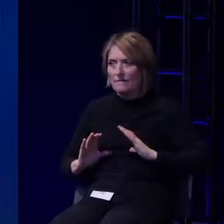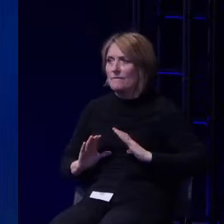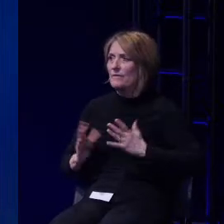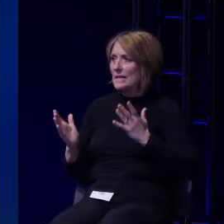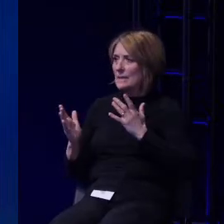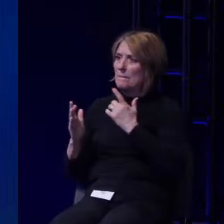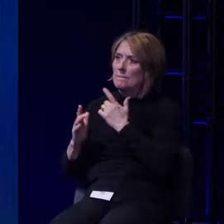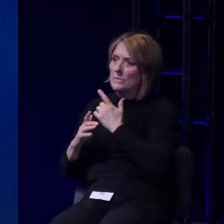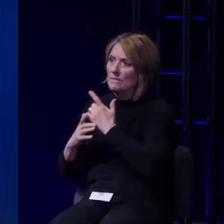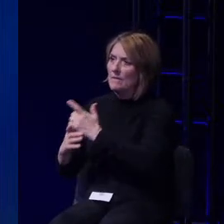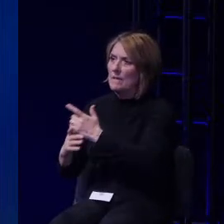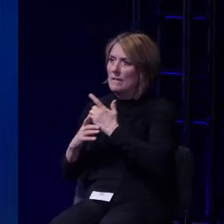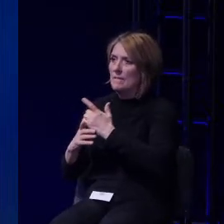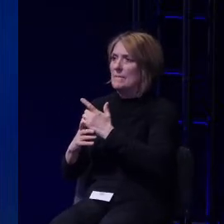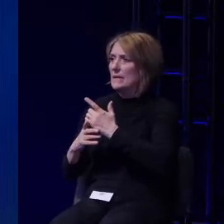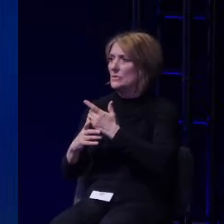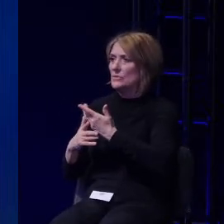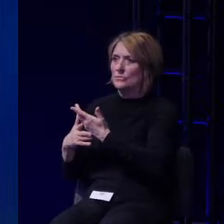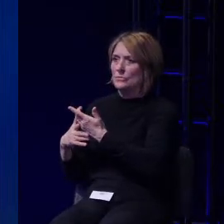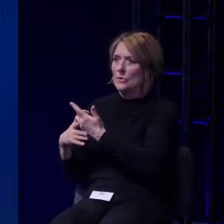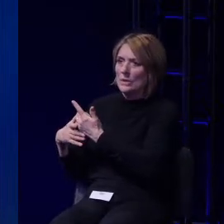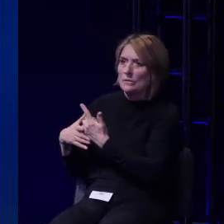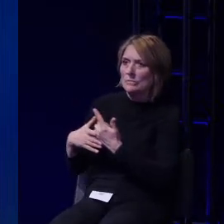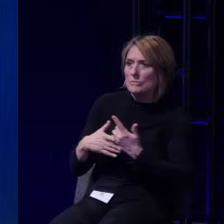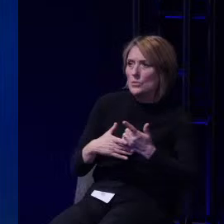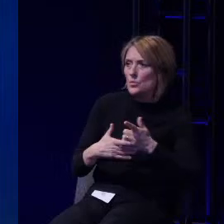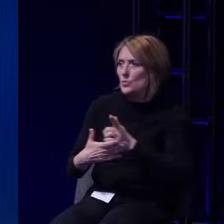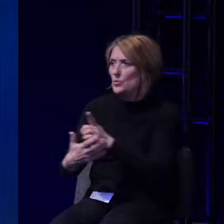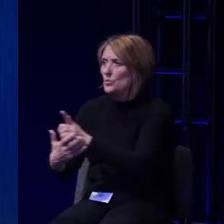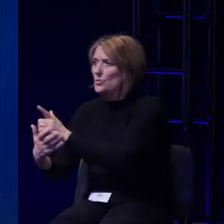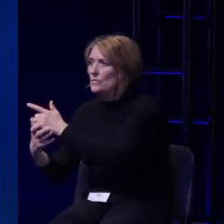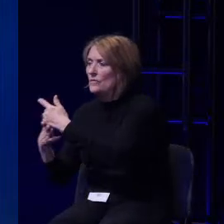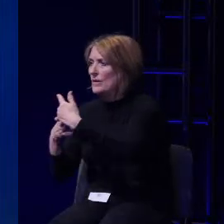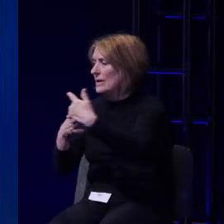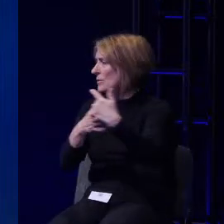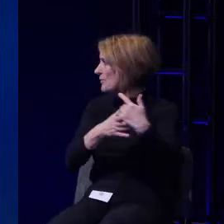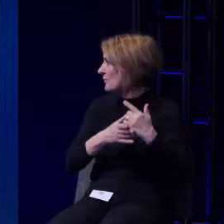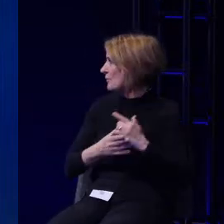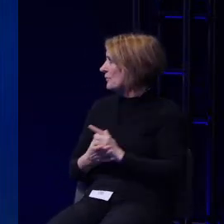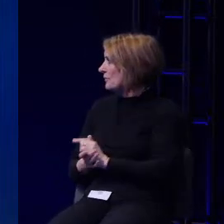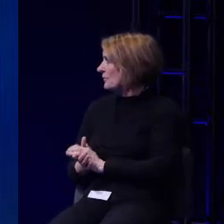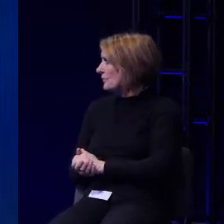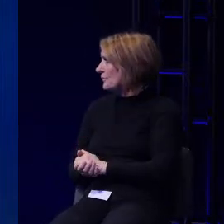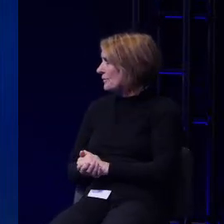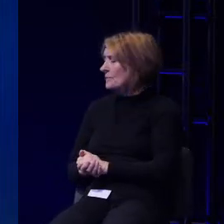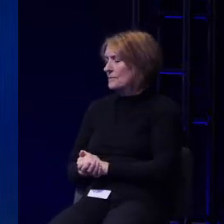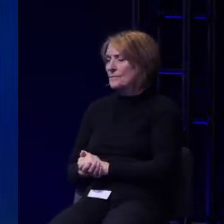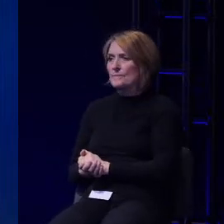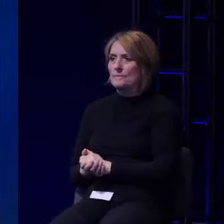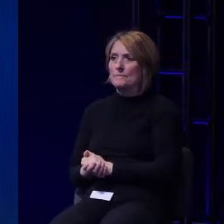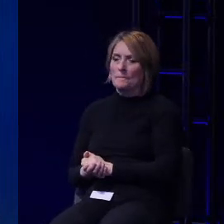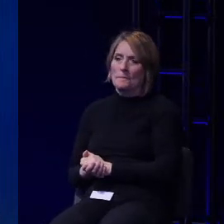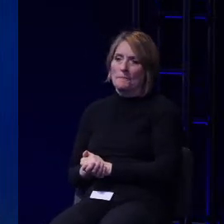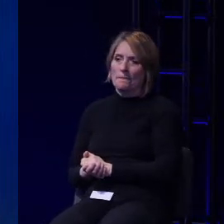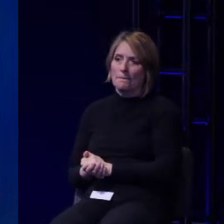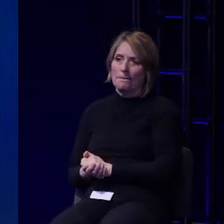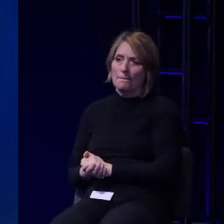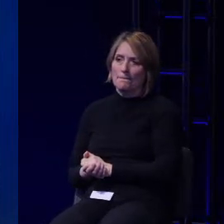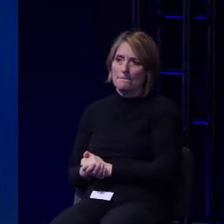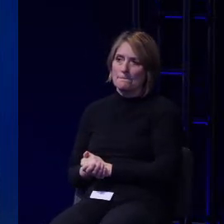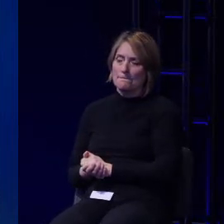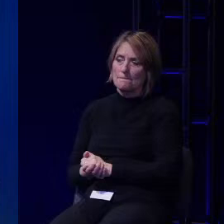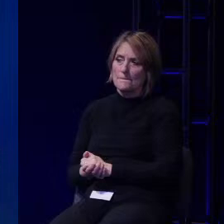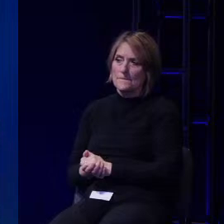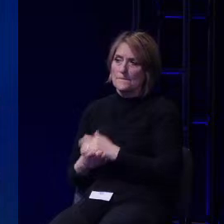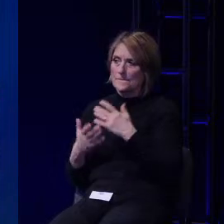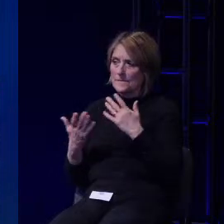and a movement within it, you know, which is specifically why,